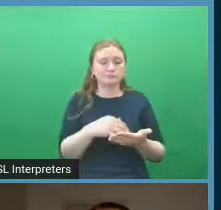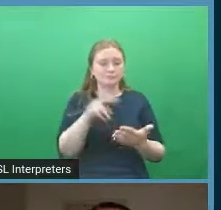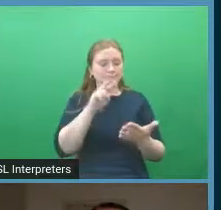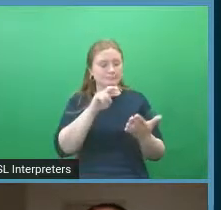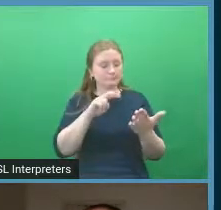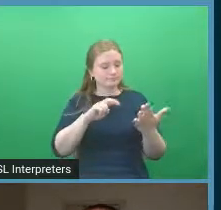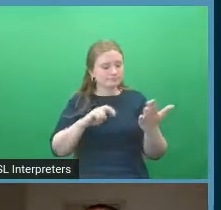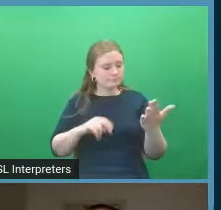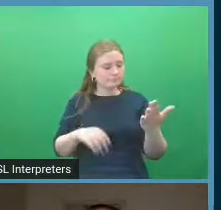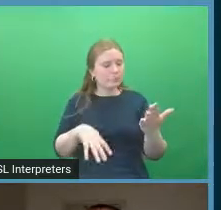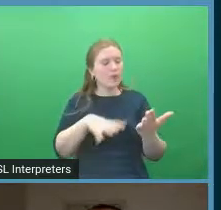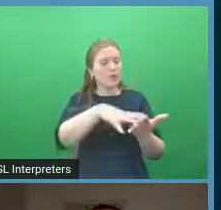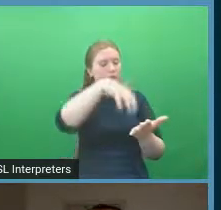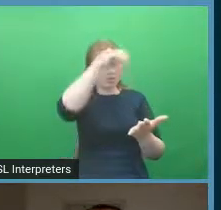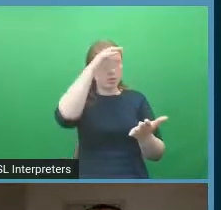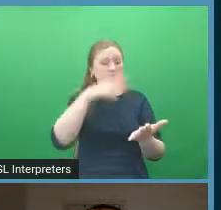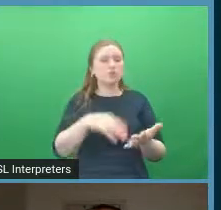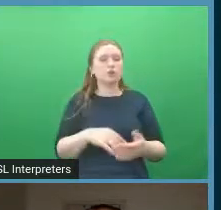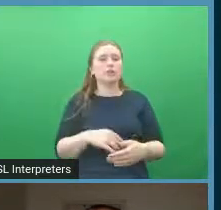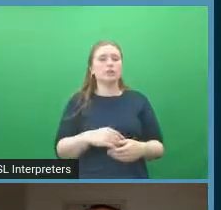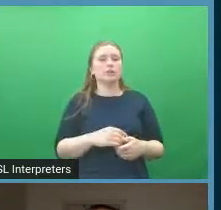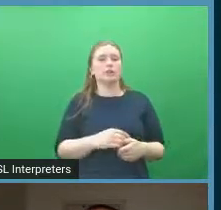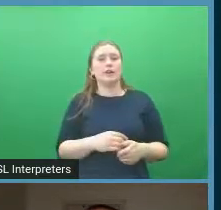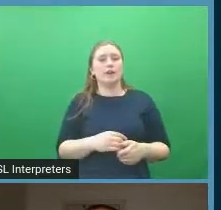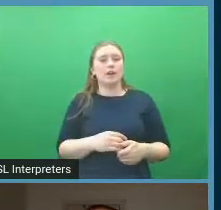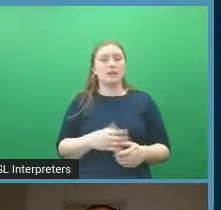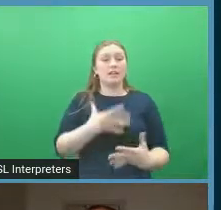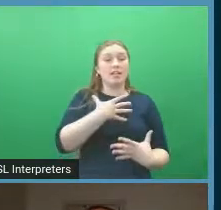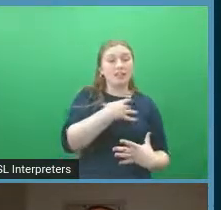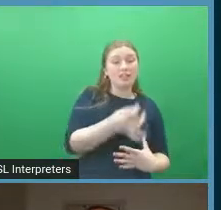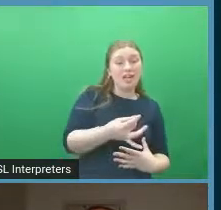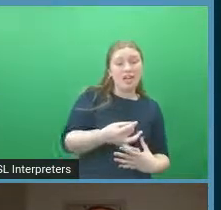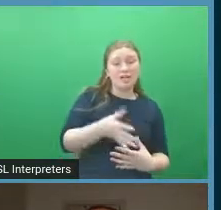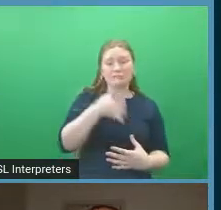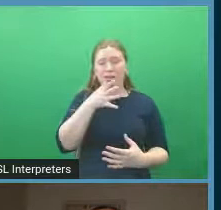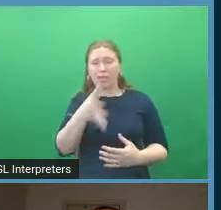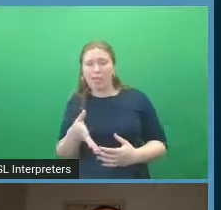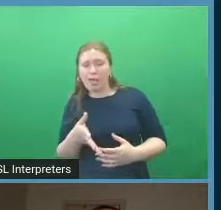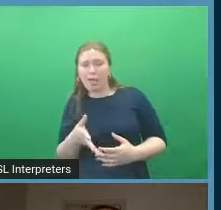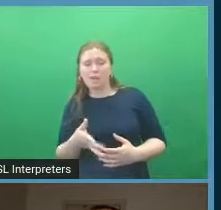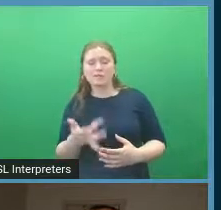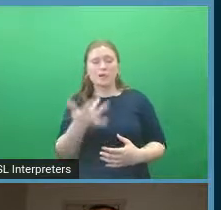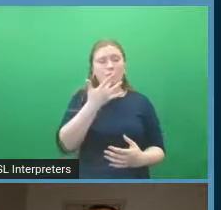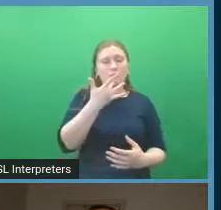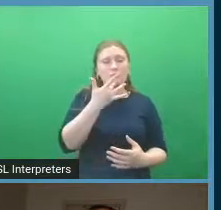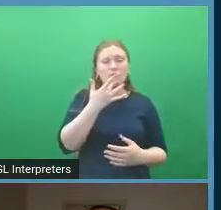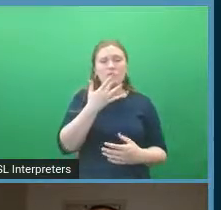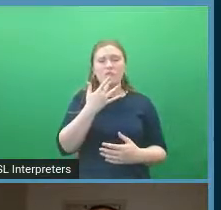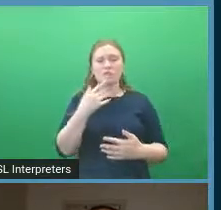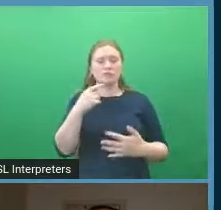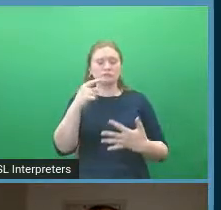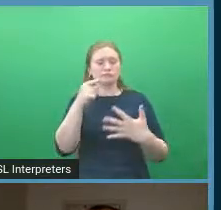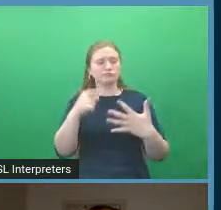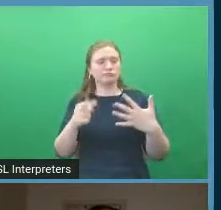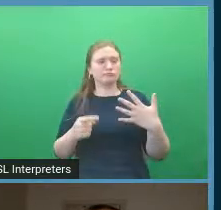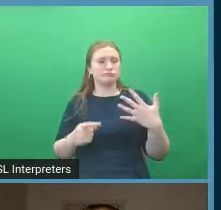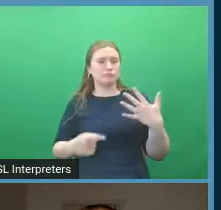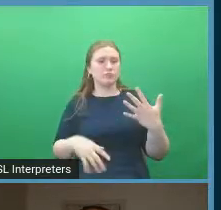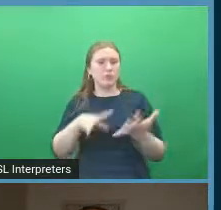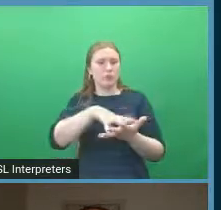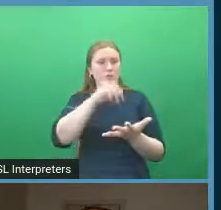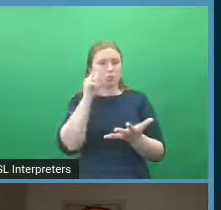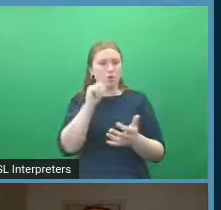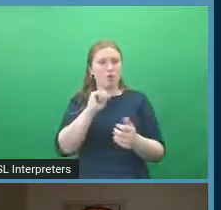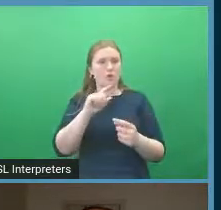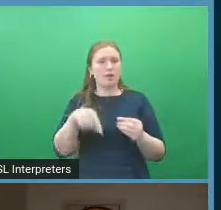information about educational interests, likes, dislikes, preferences, and will match them with similar attendees and content through an event.